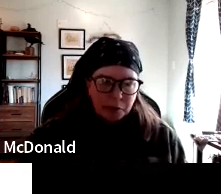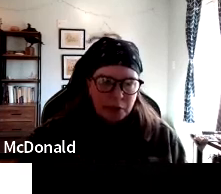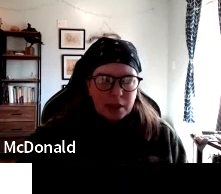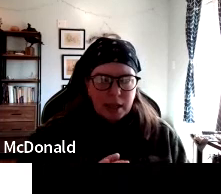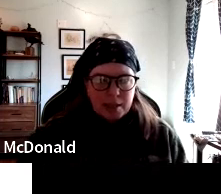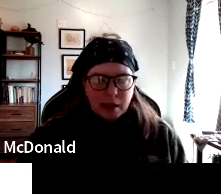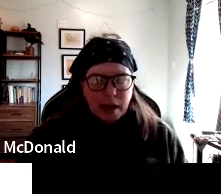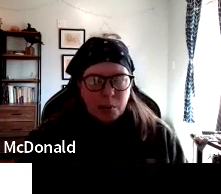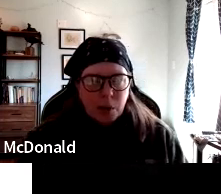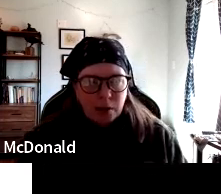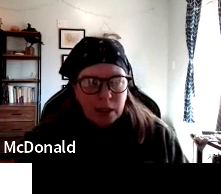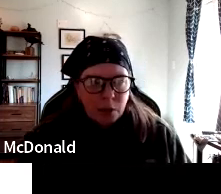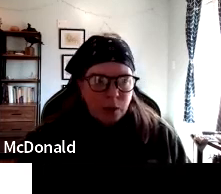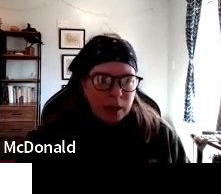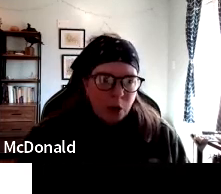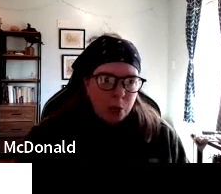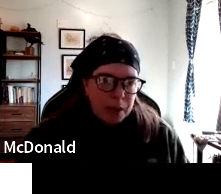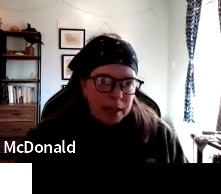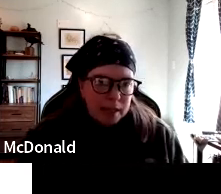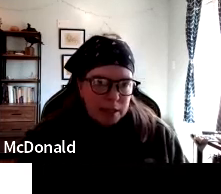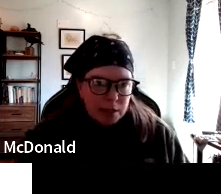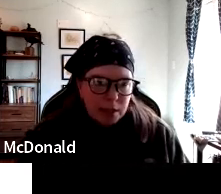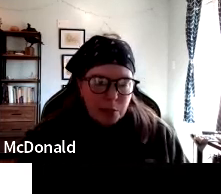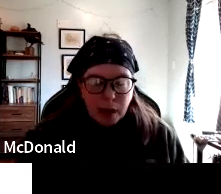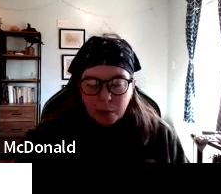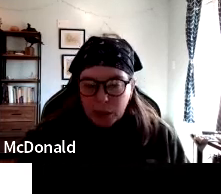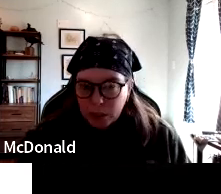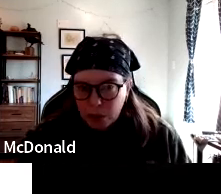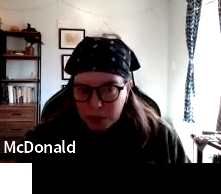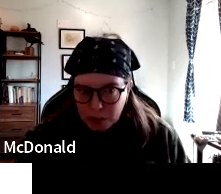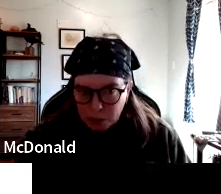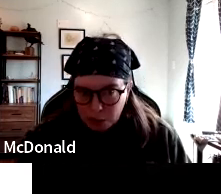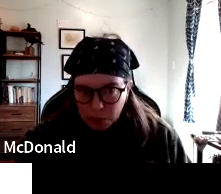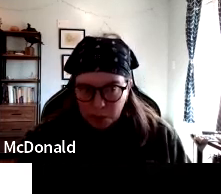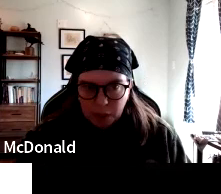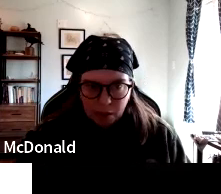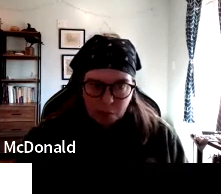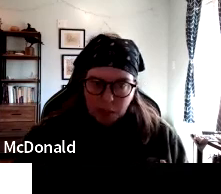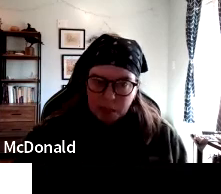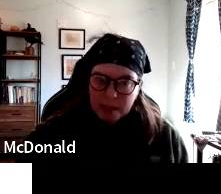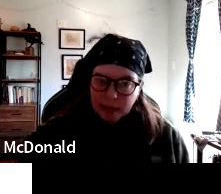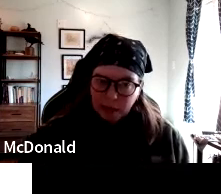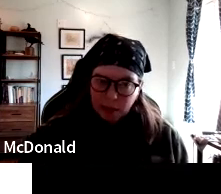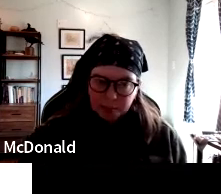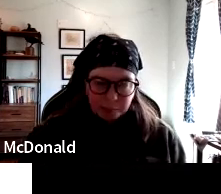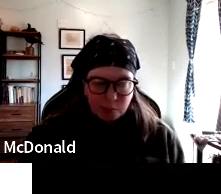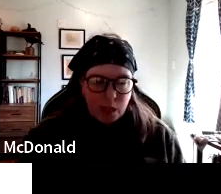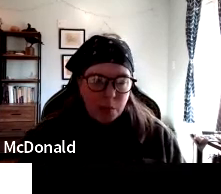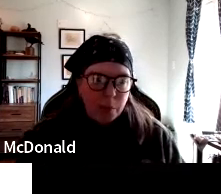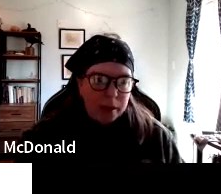water in. But first, let's see our hand model. We're going to open the yeast. You might want to use scissors, but you might also be able to tear